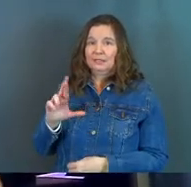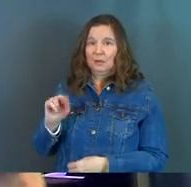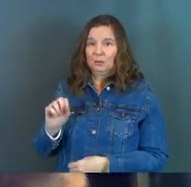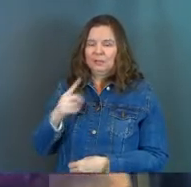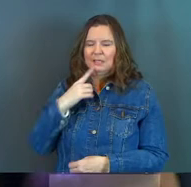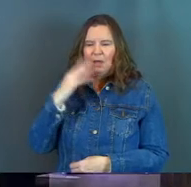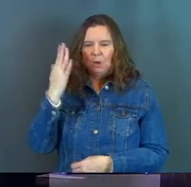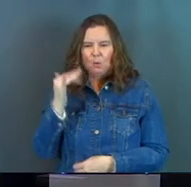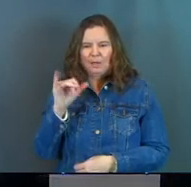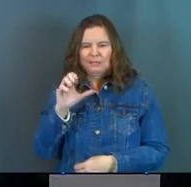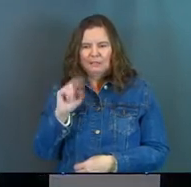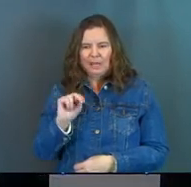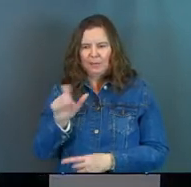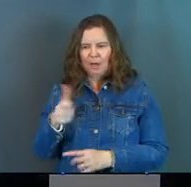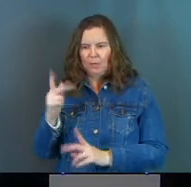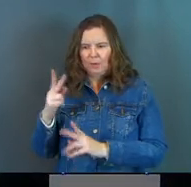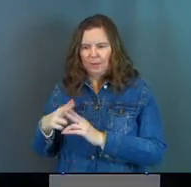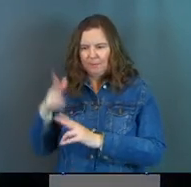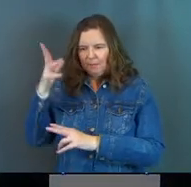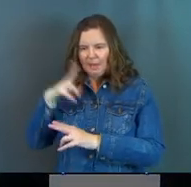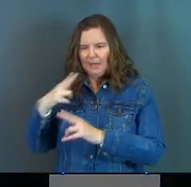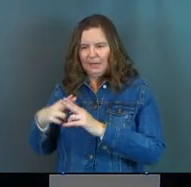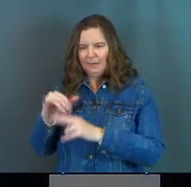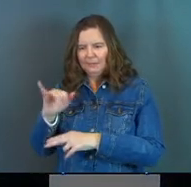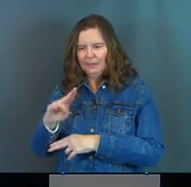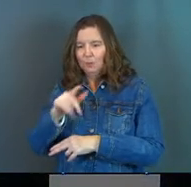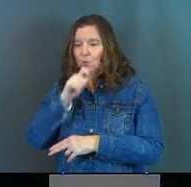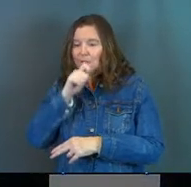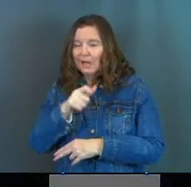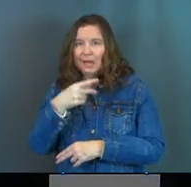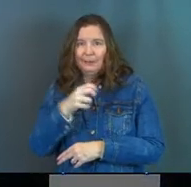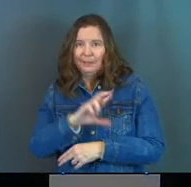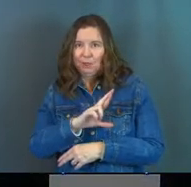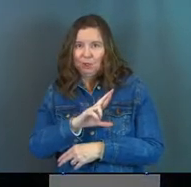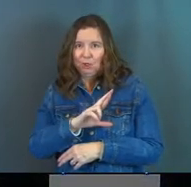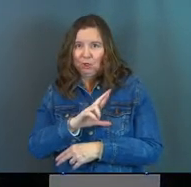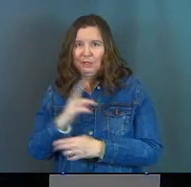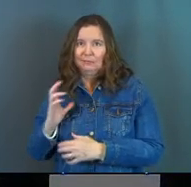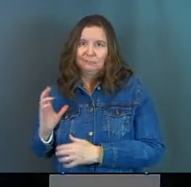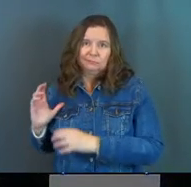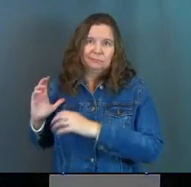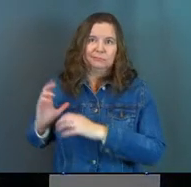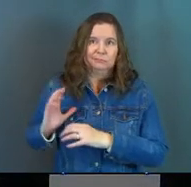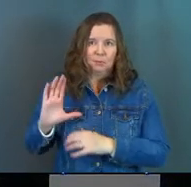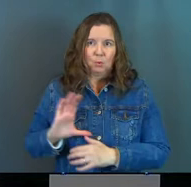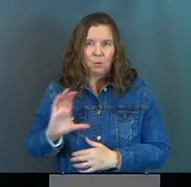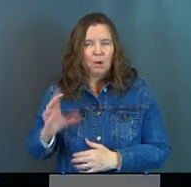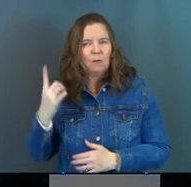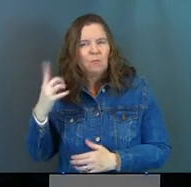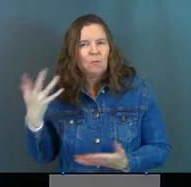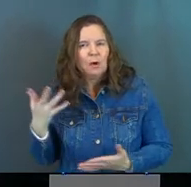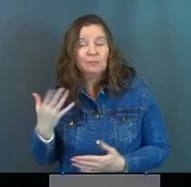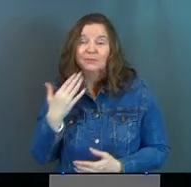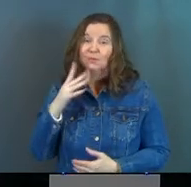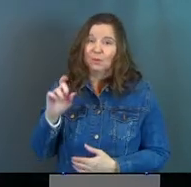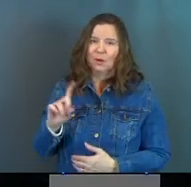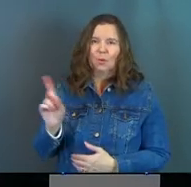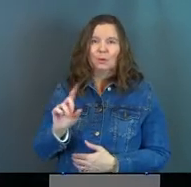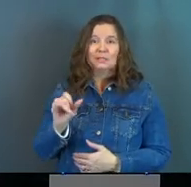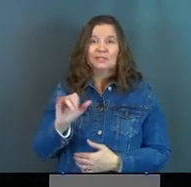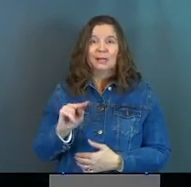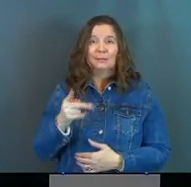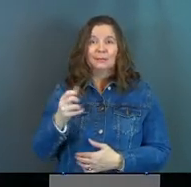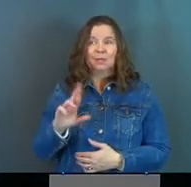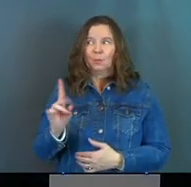why is there a Simon carrying his cross who is not Simon Peter? It's a good question. Where's